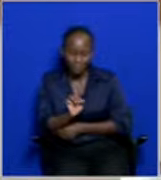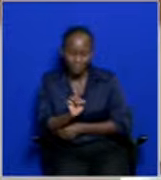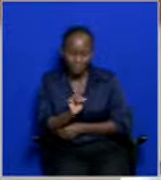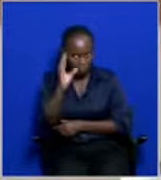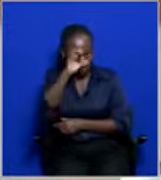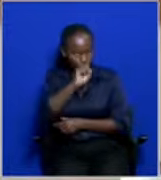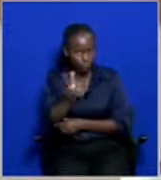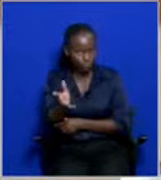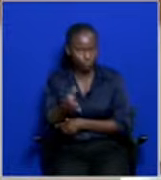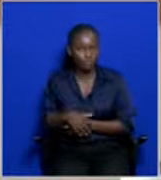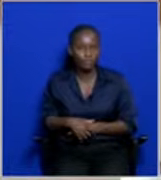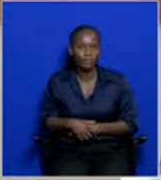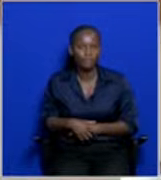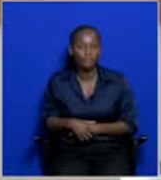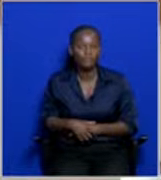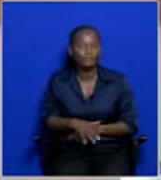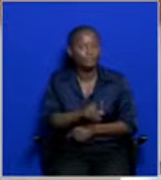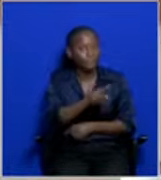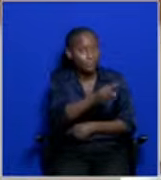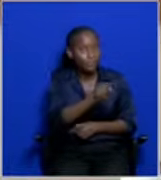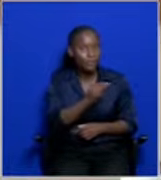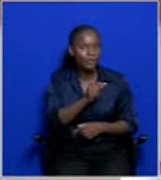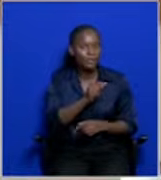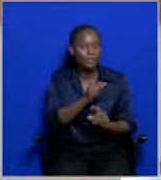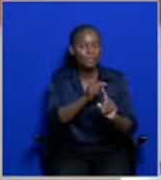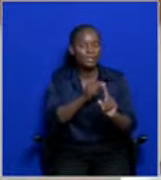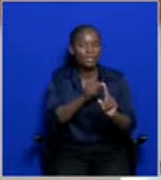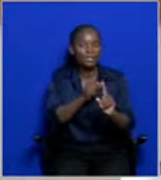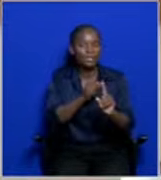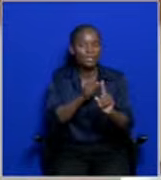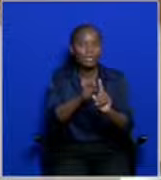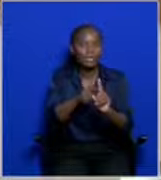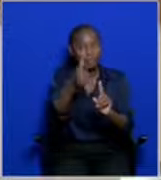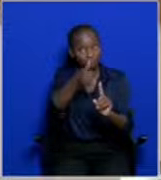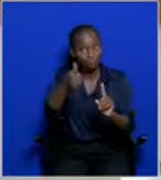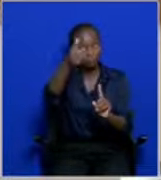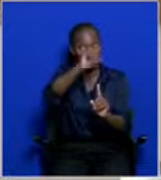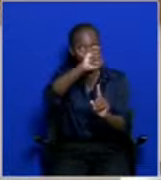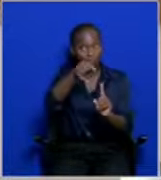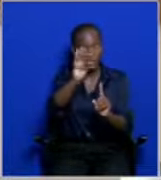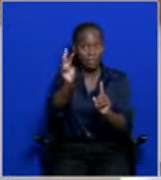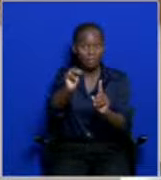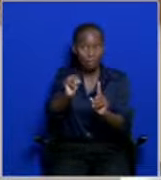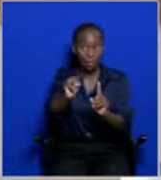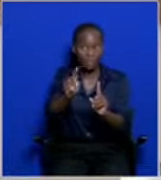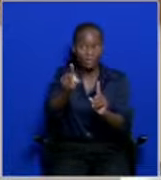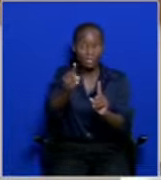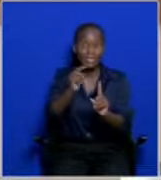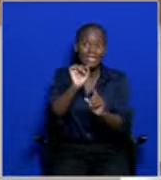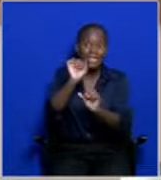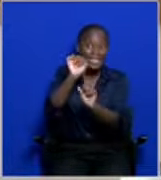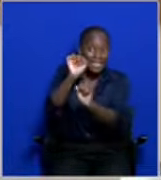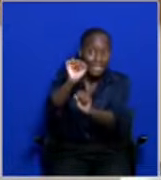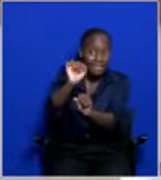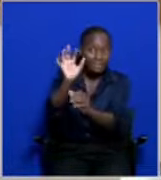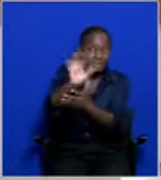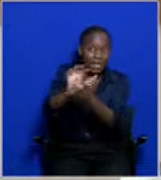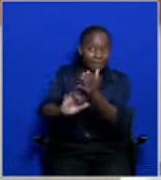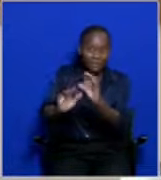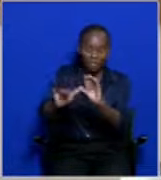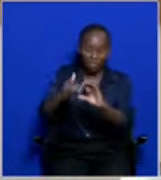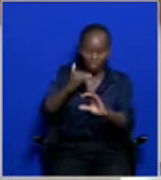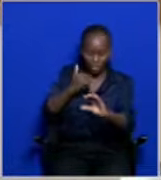and rejected from Brigadier Mkhwanazi. That was the first statement from him, was it? Or was it a second statement?